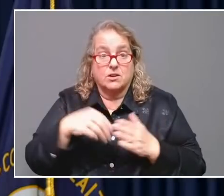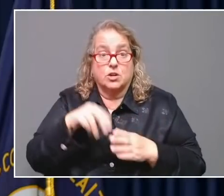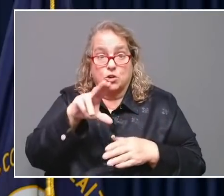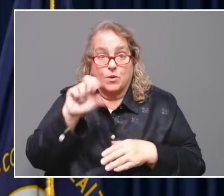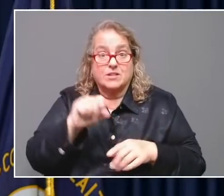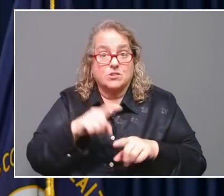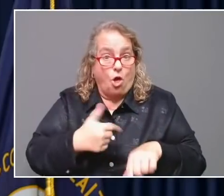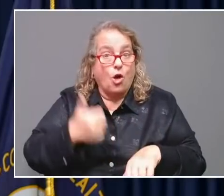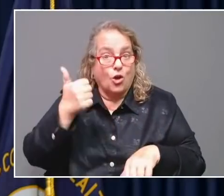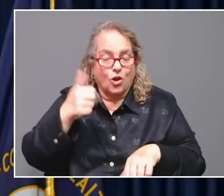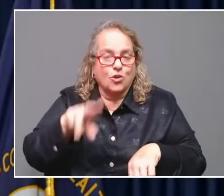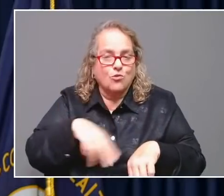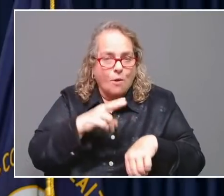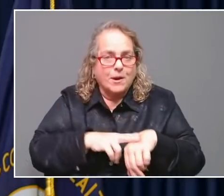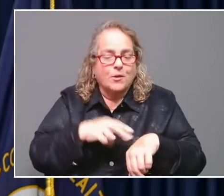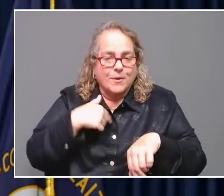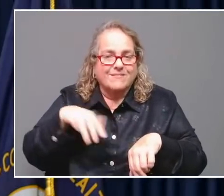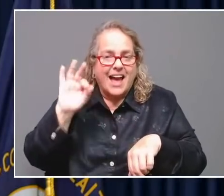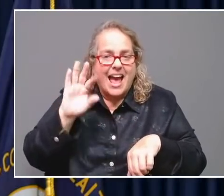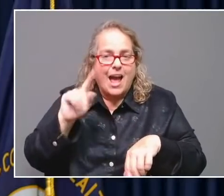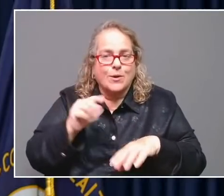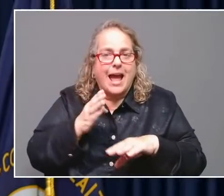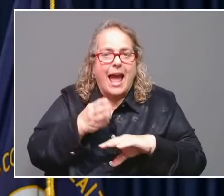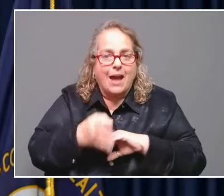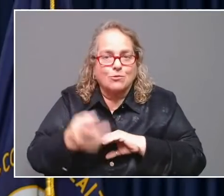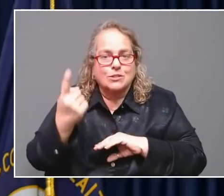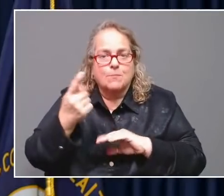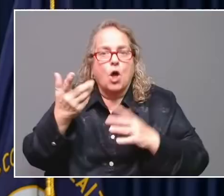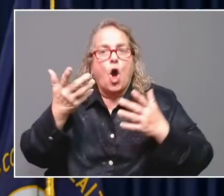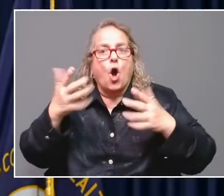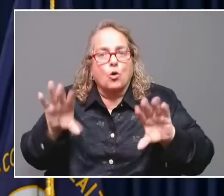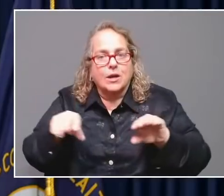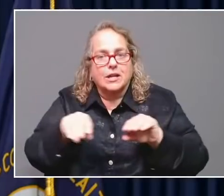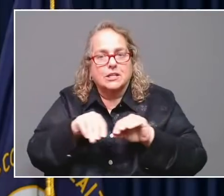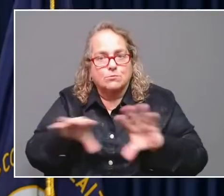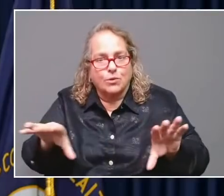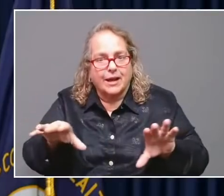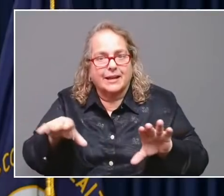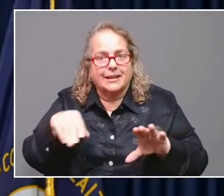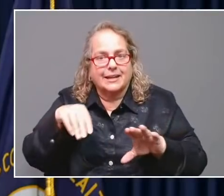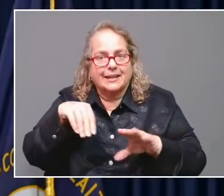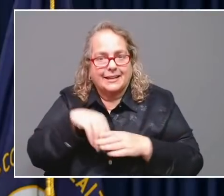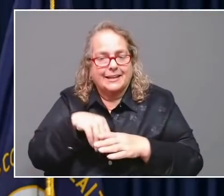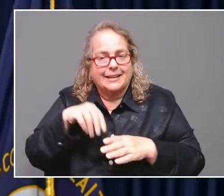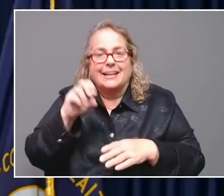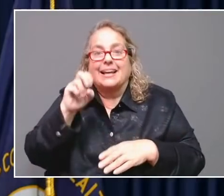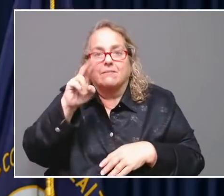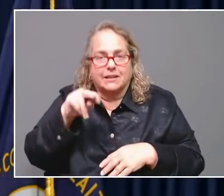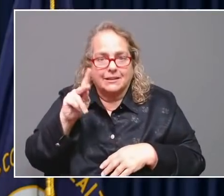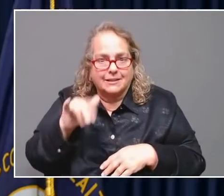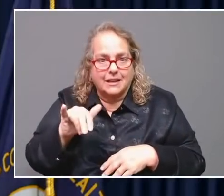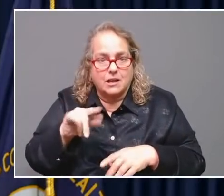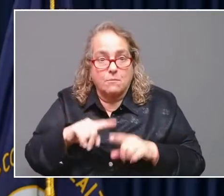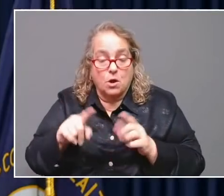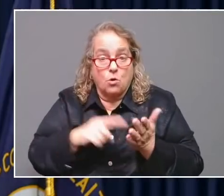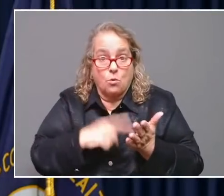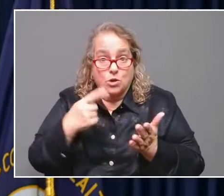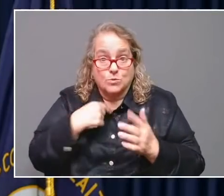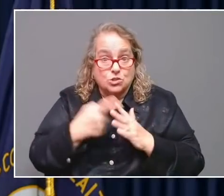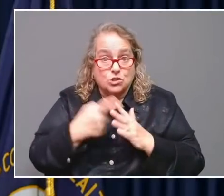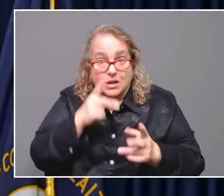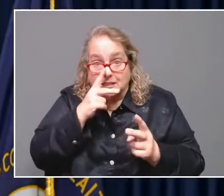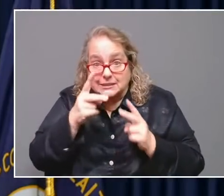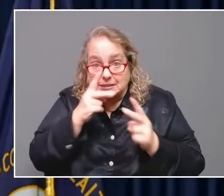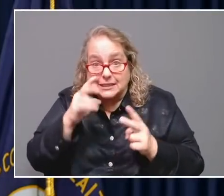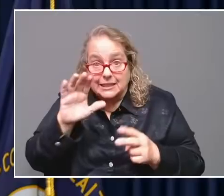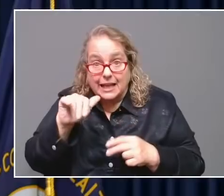we find out after something has already reached here and in Kentucky. I think once we start seeing cases,